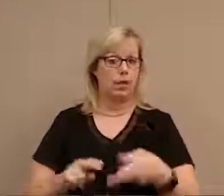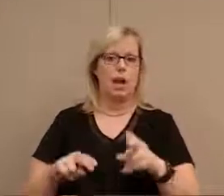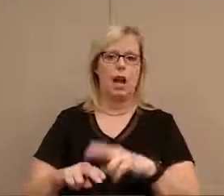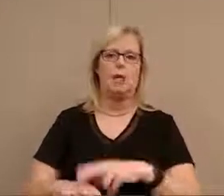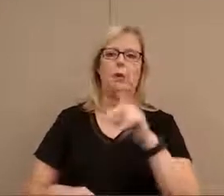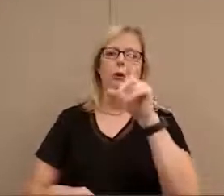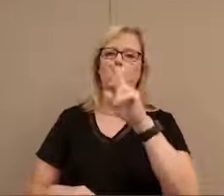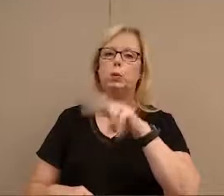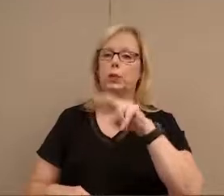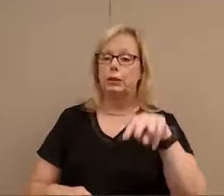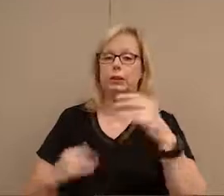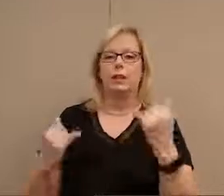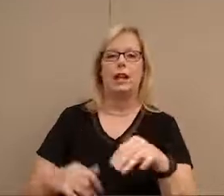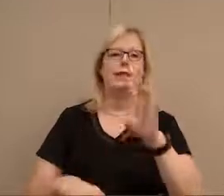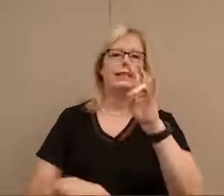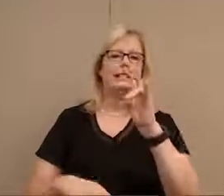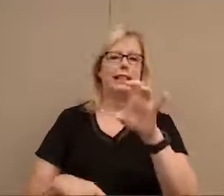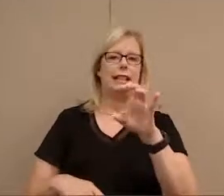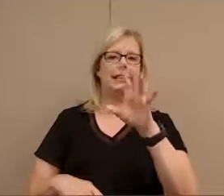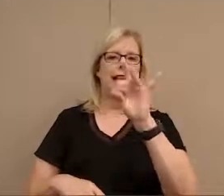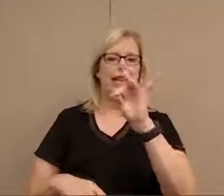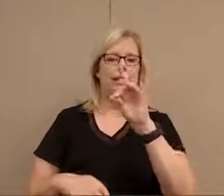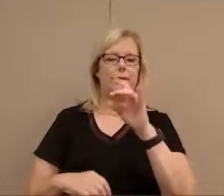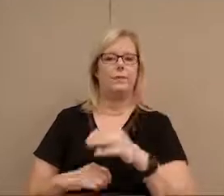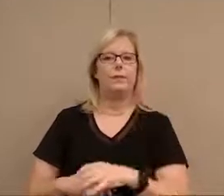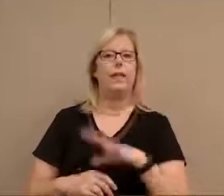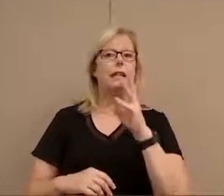up 22 to 708.